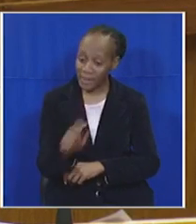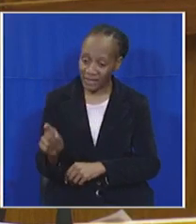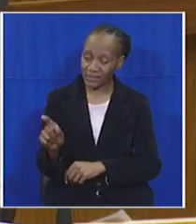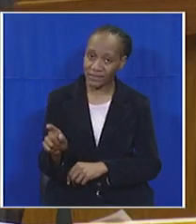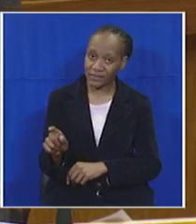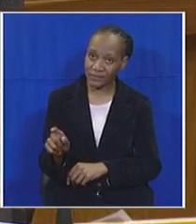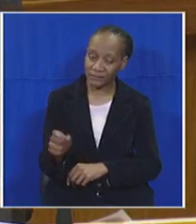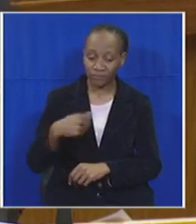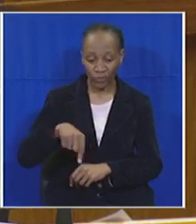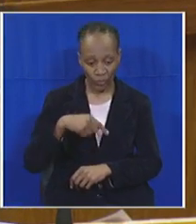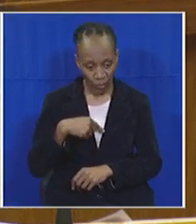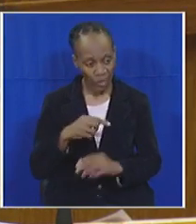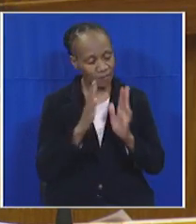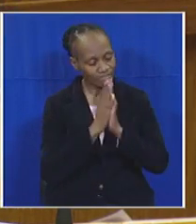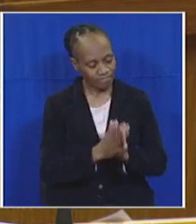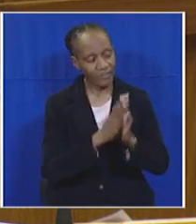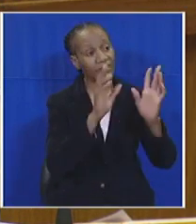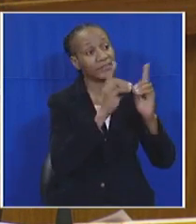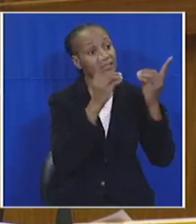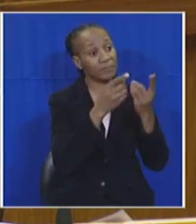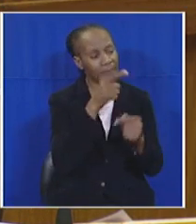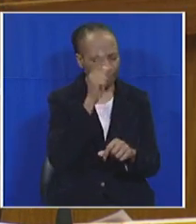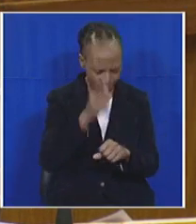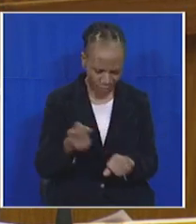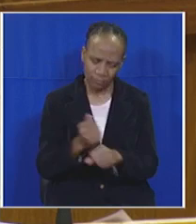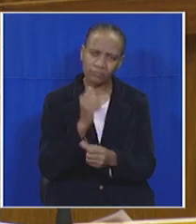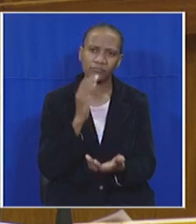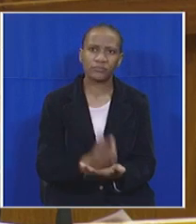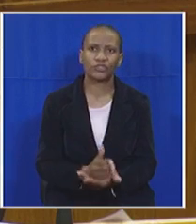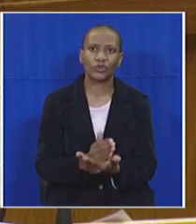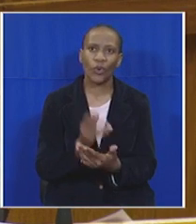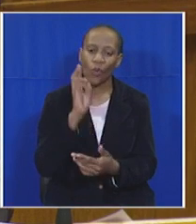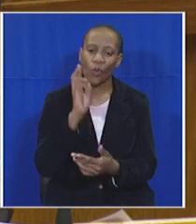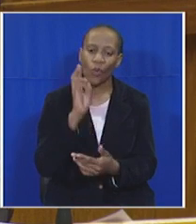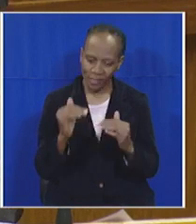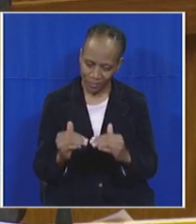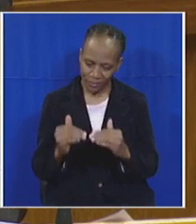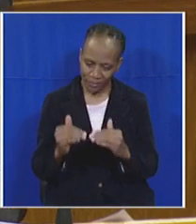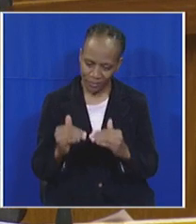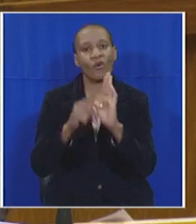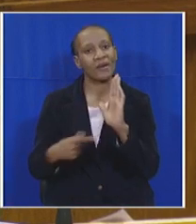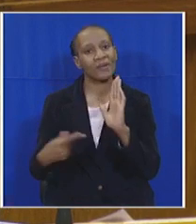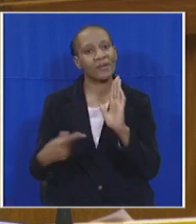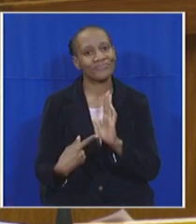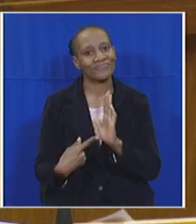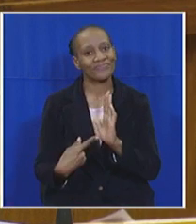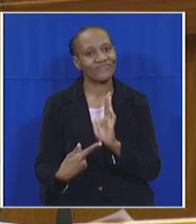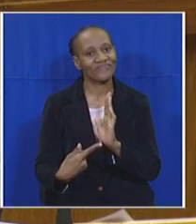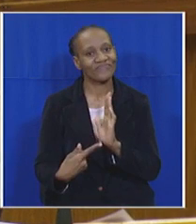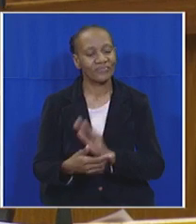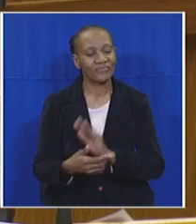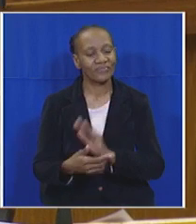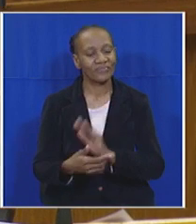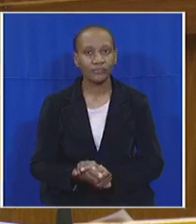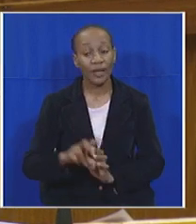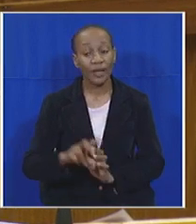have requested that the department has to ensure that they improve in this program. The challenge of the